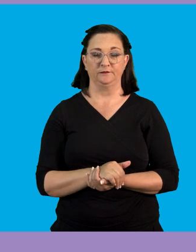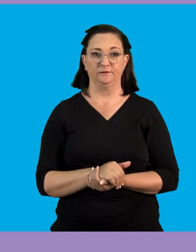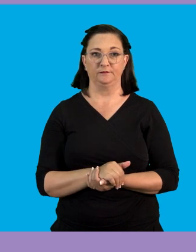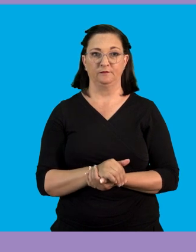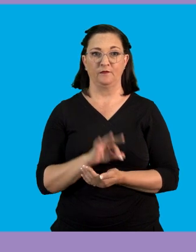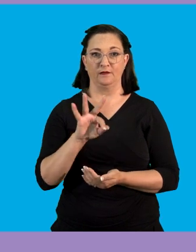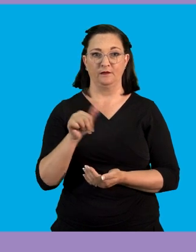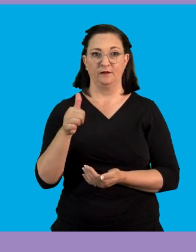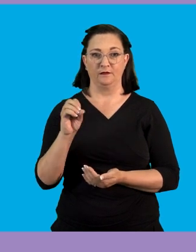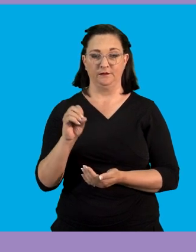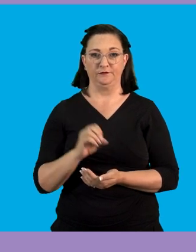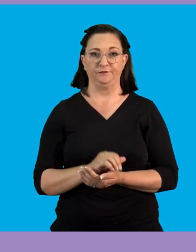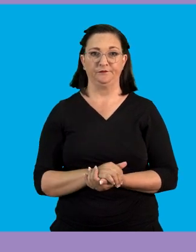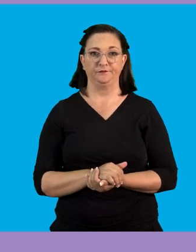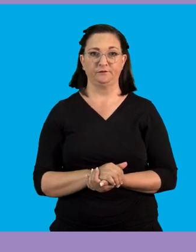equals to